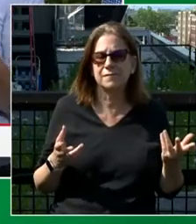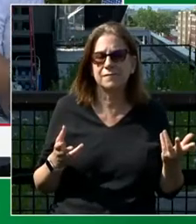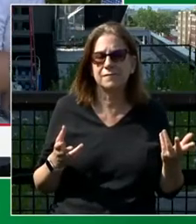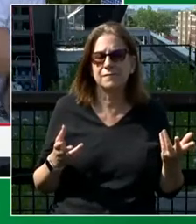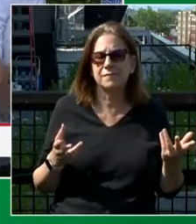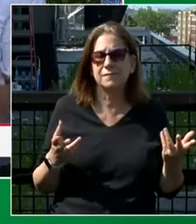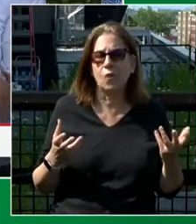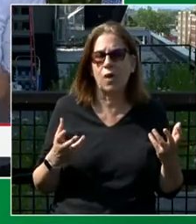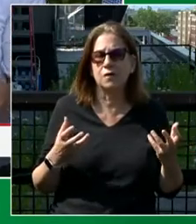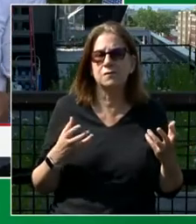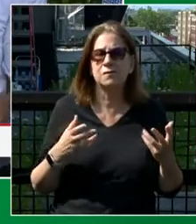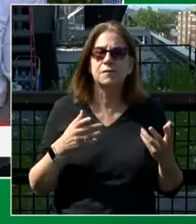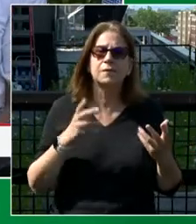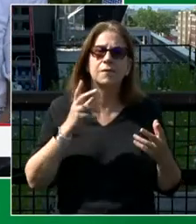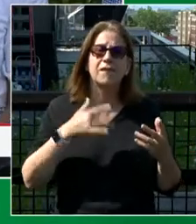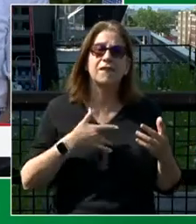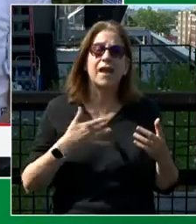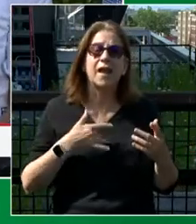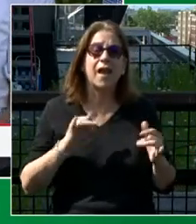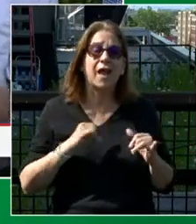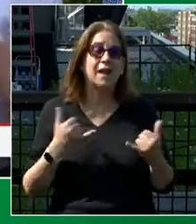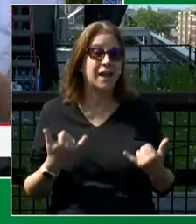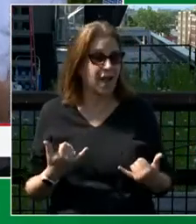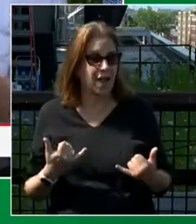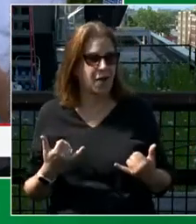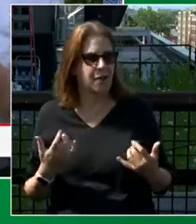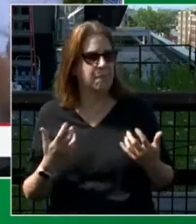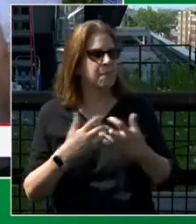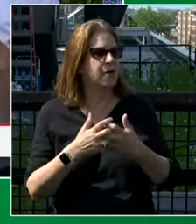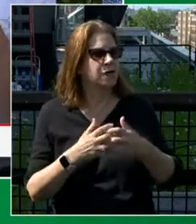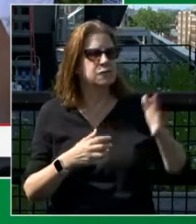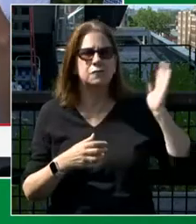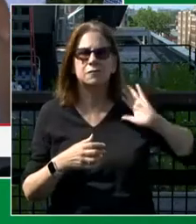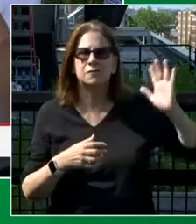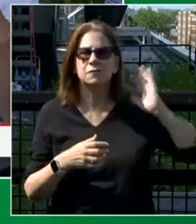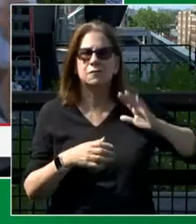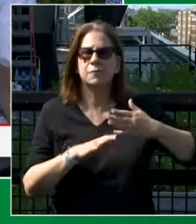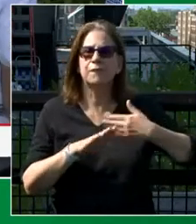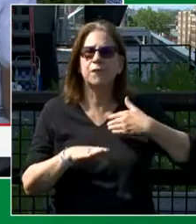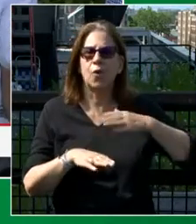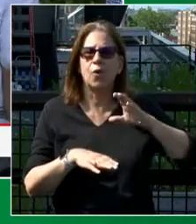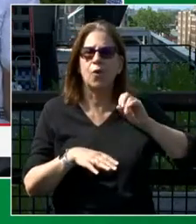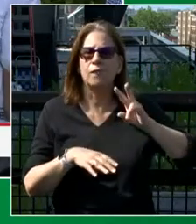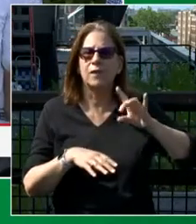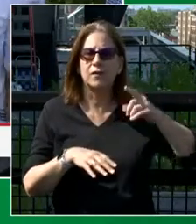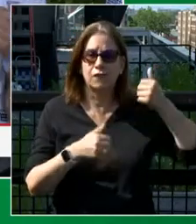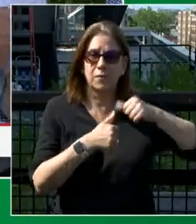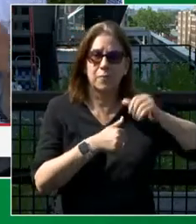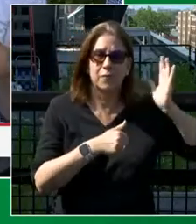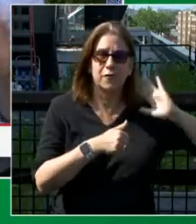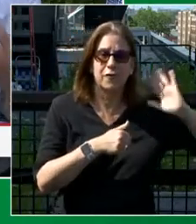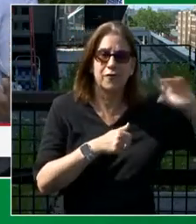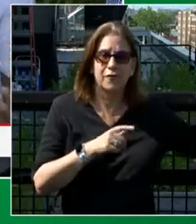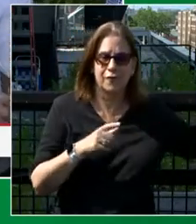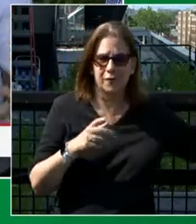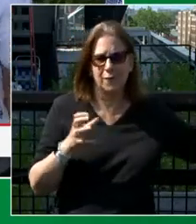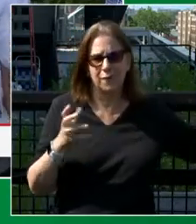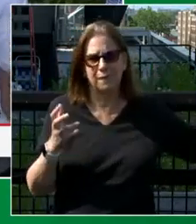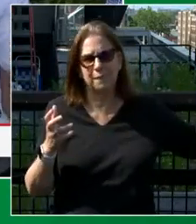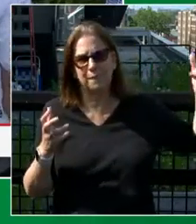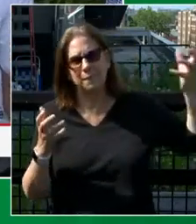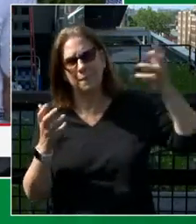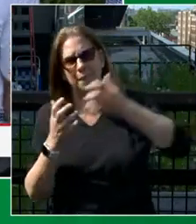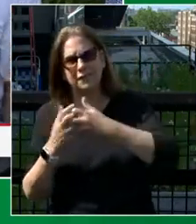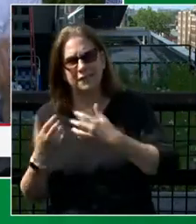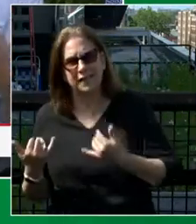me and Andrew were talking about actually before we came out here, is just staffing. So like we may be able to seat all of you in the restaurant or at the bar